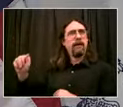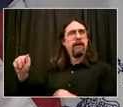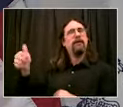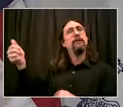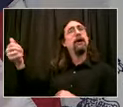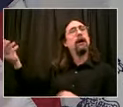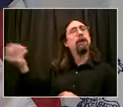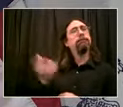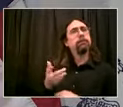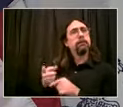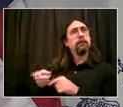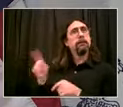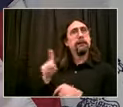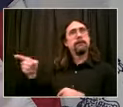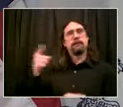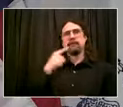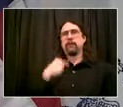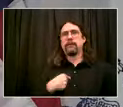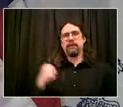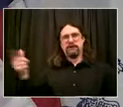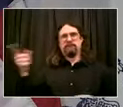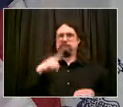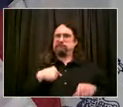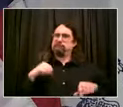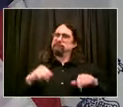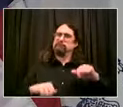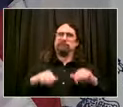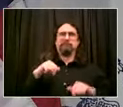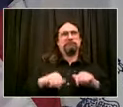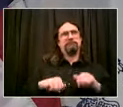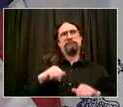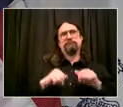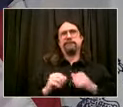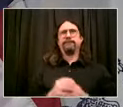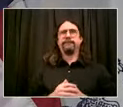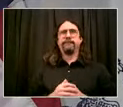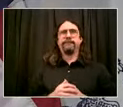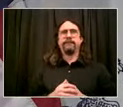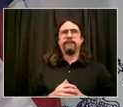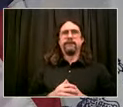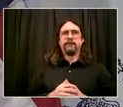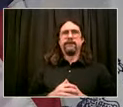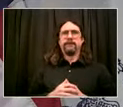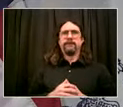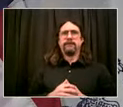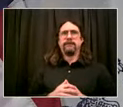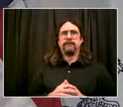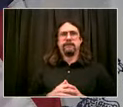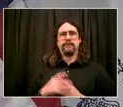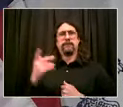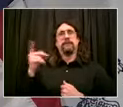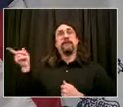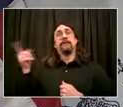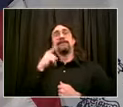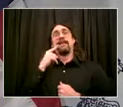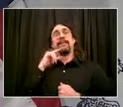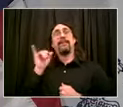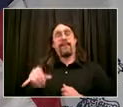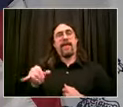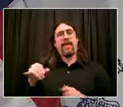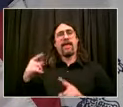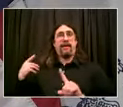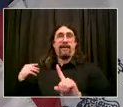my face, I wasn't sure, I wasn't ready. But there she was at the vaccination center we set up in public housing right there, and she had been